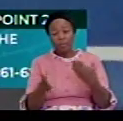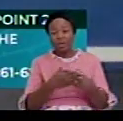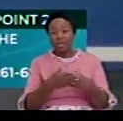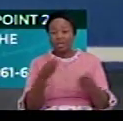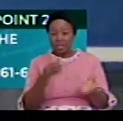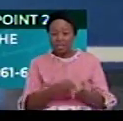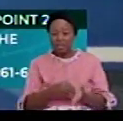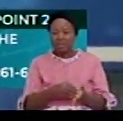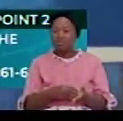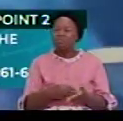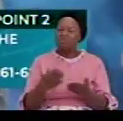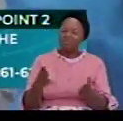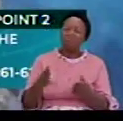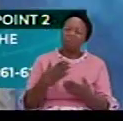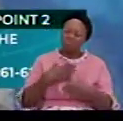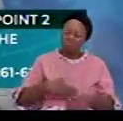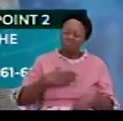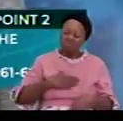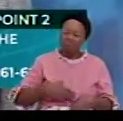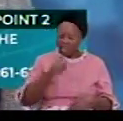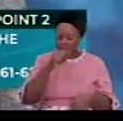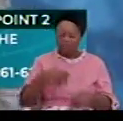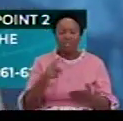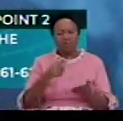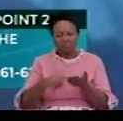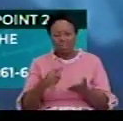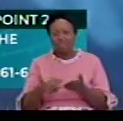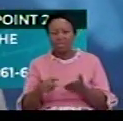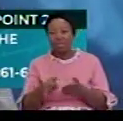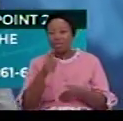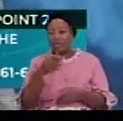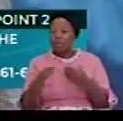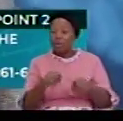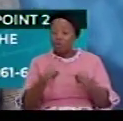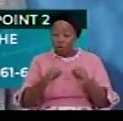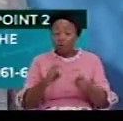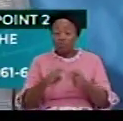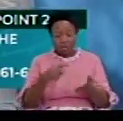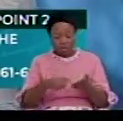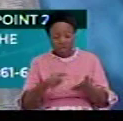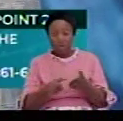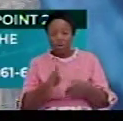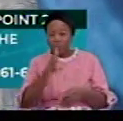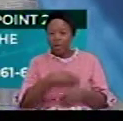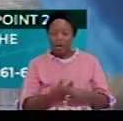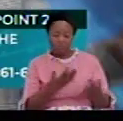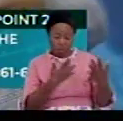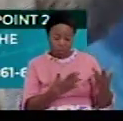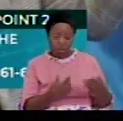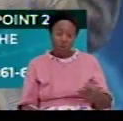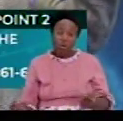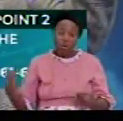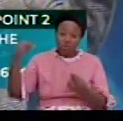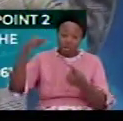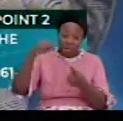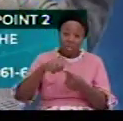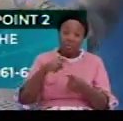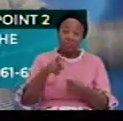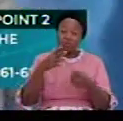I'm still checking up. You may keep on checking up and delaying until you are